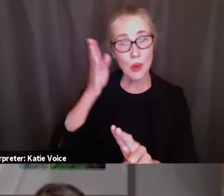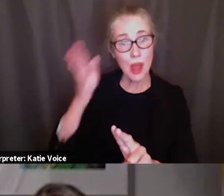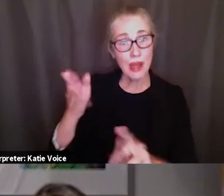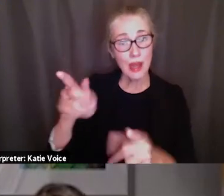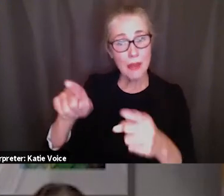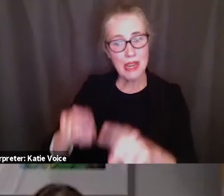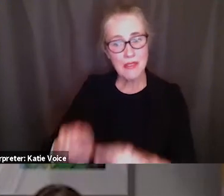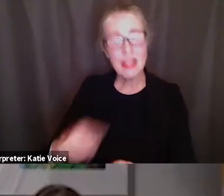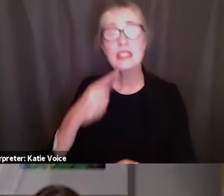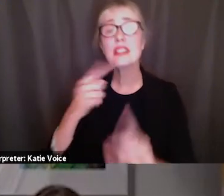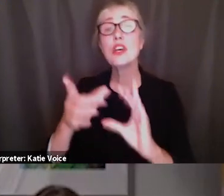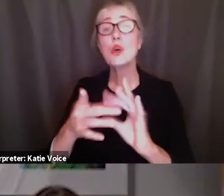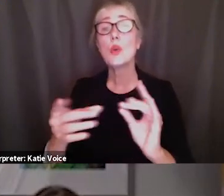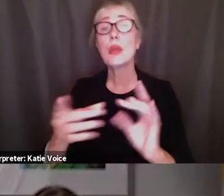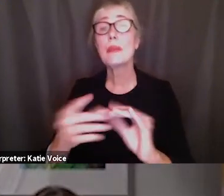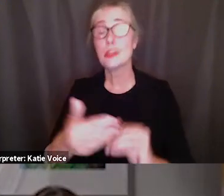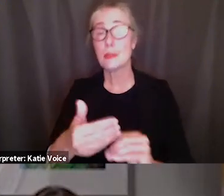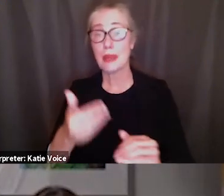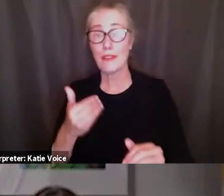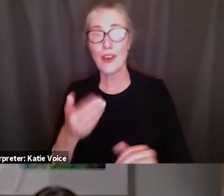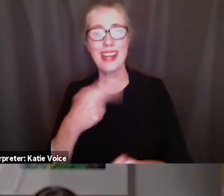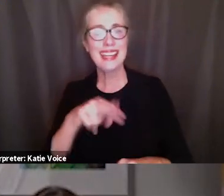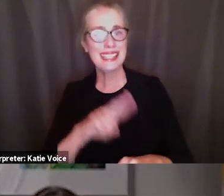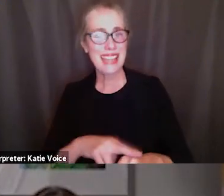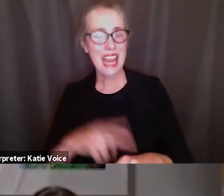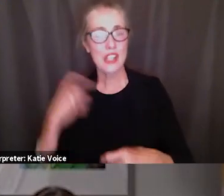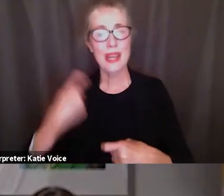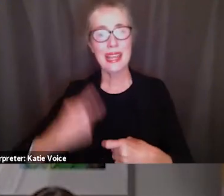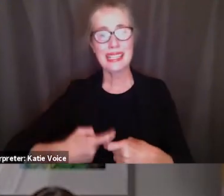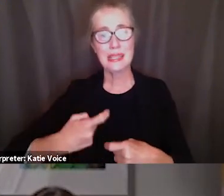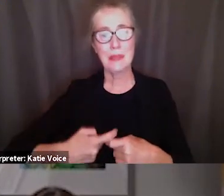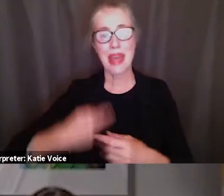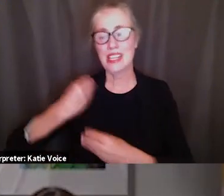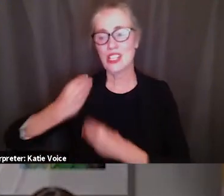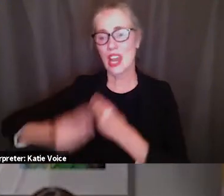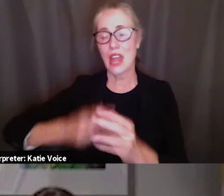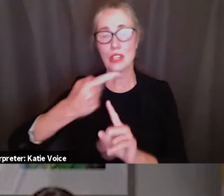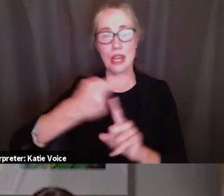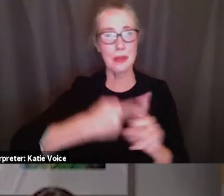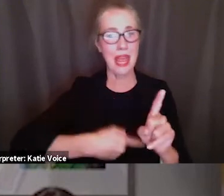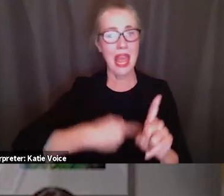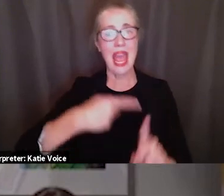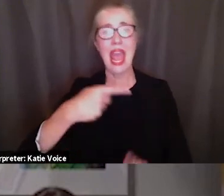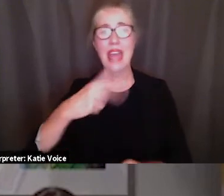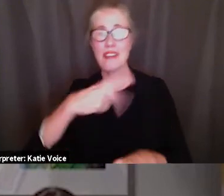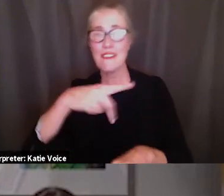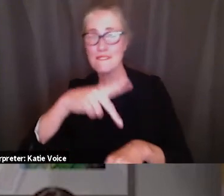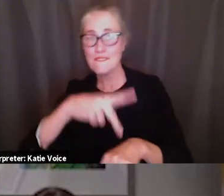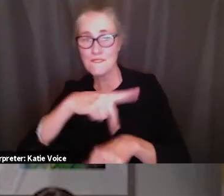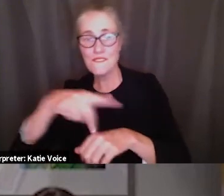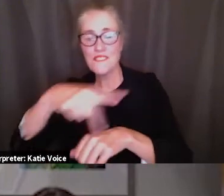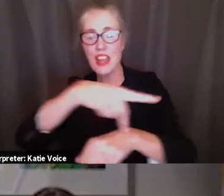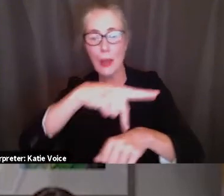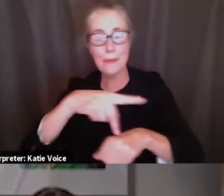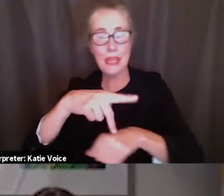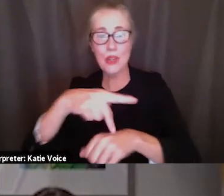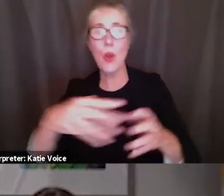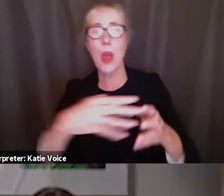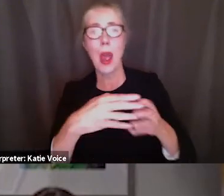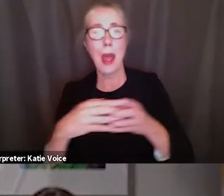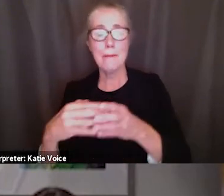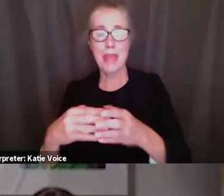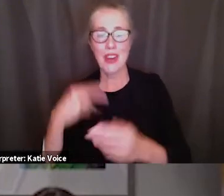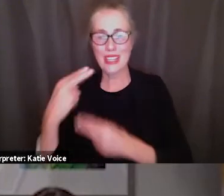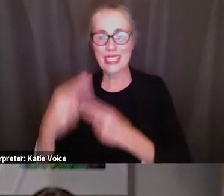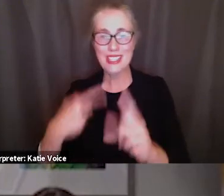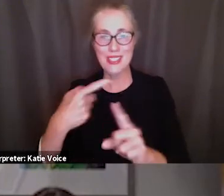we mentioned earlier, National Hispanic Heritage Month continues, as well as Filipino American History Month. And I'm